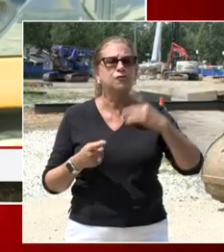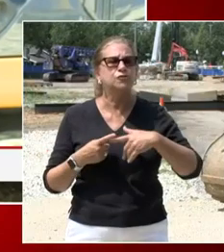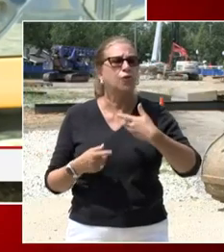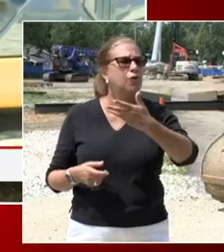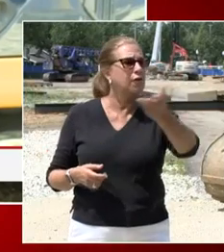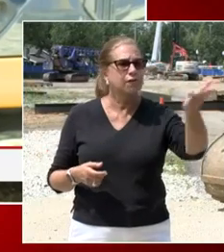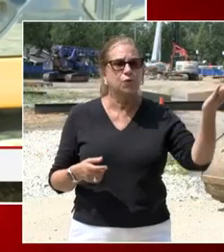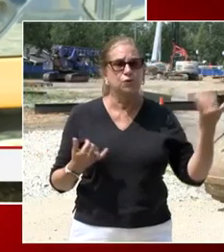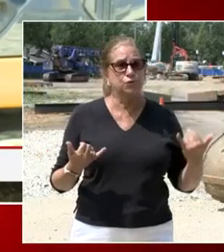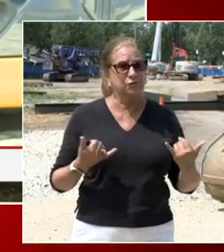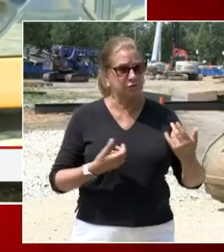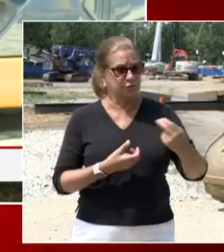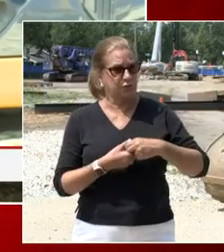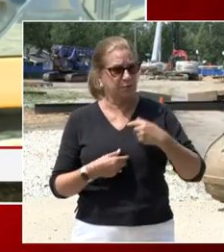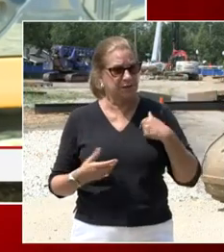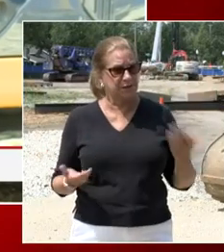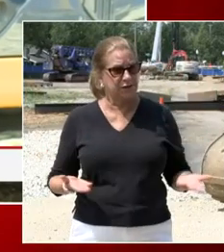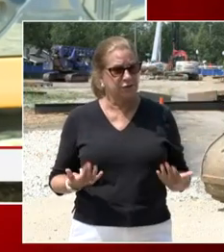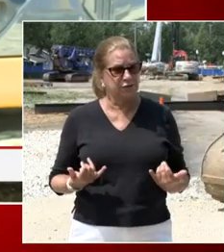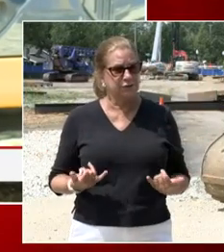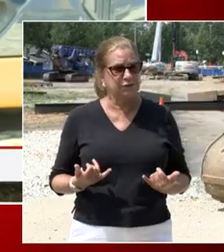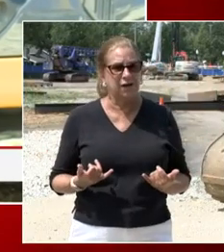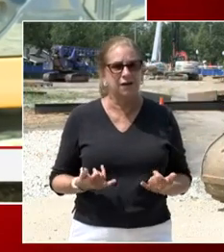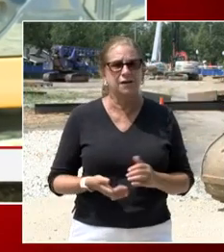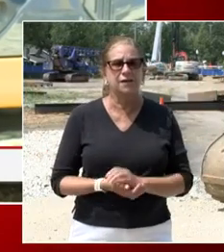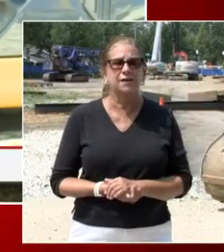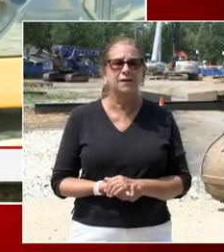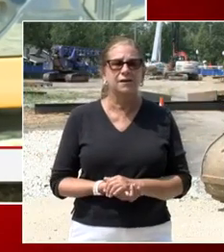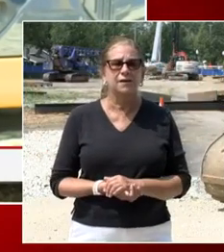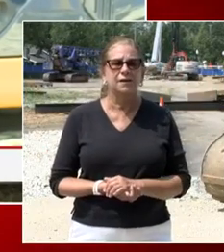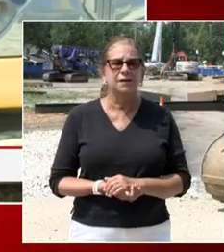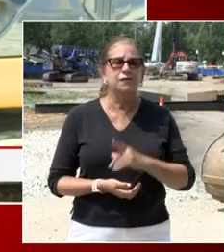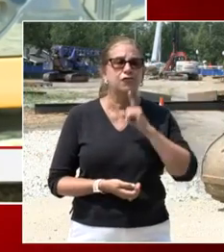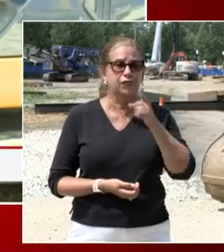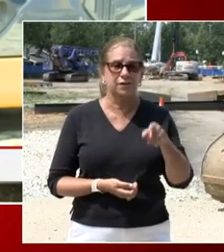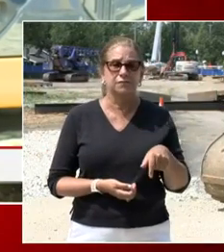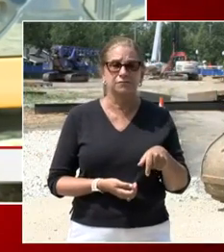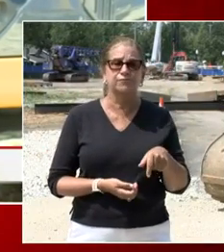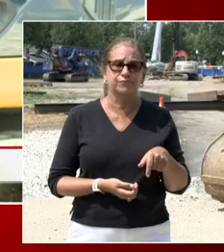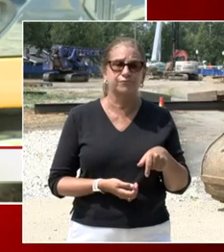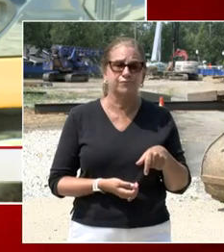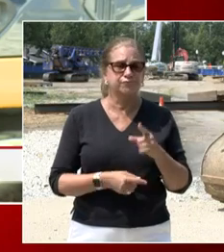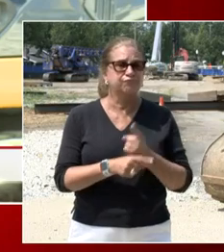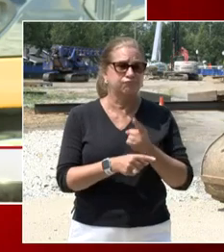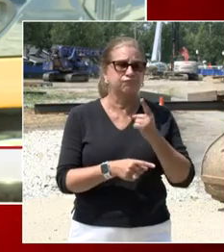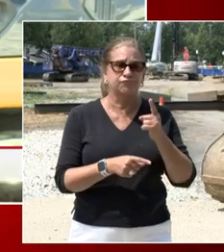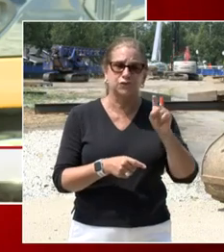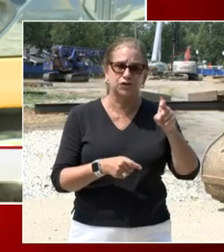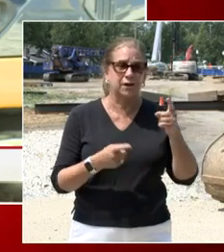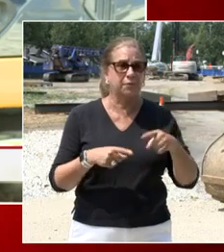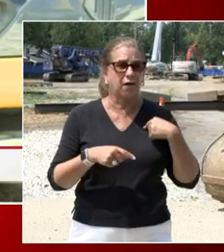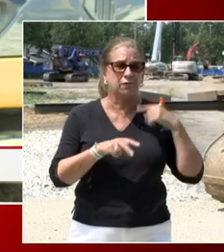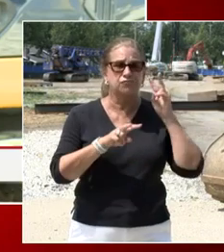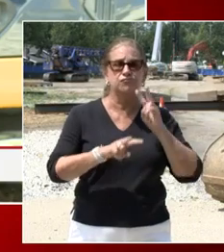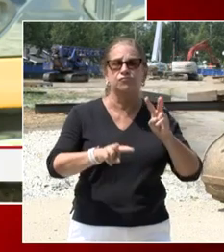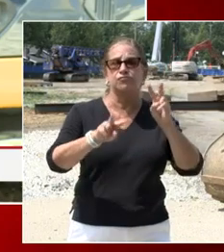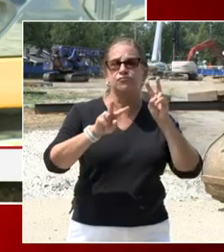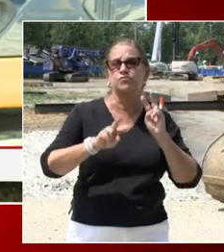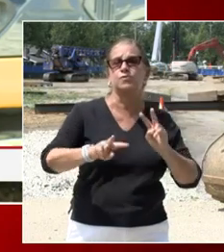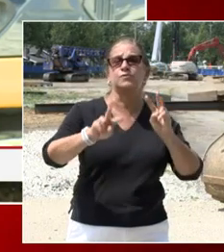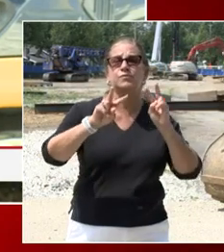really, I guess I'd say appropriately so, a long-awaited groundbreaking for